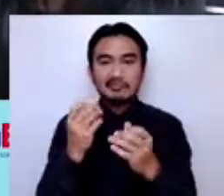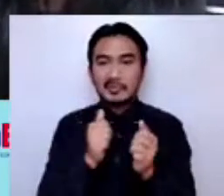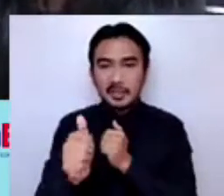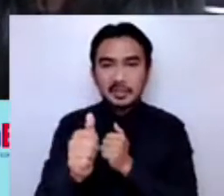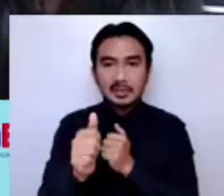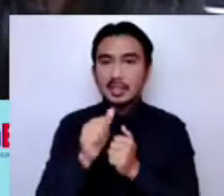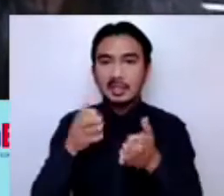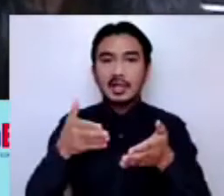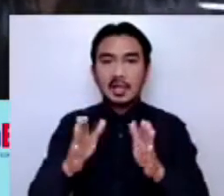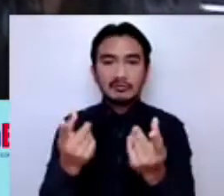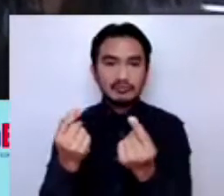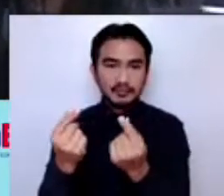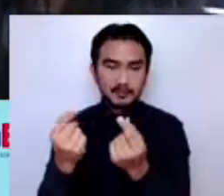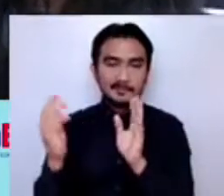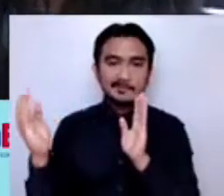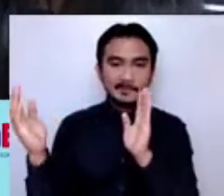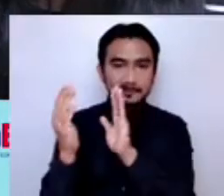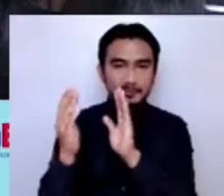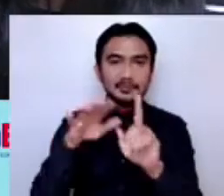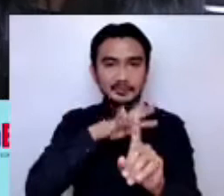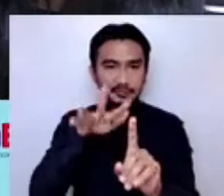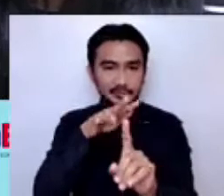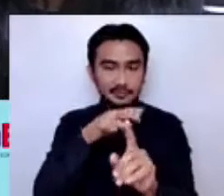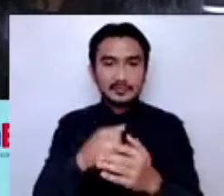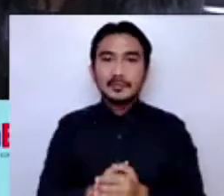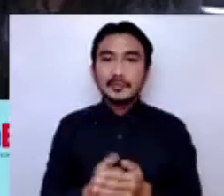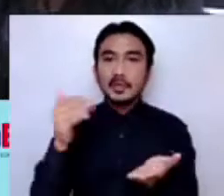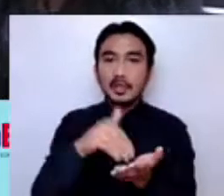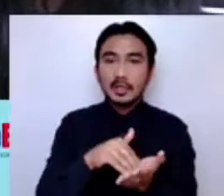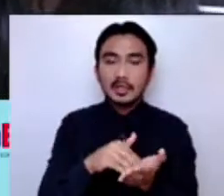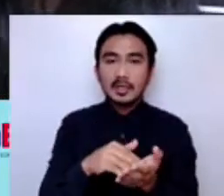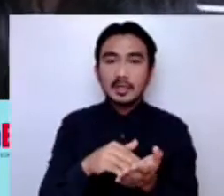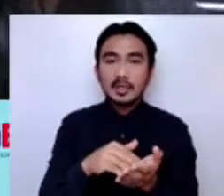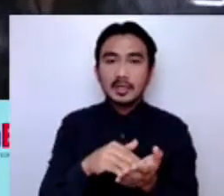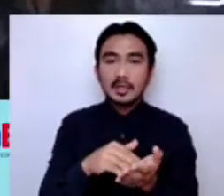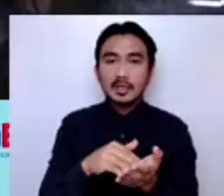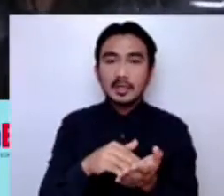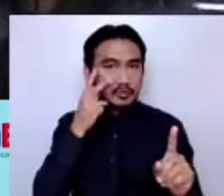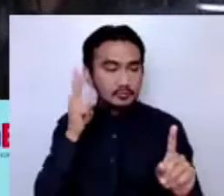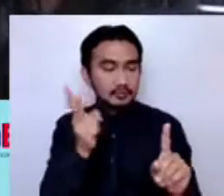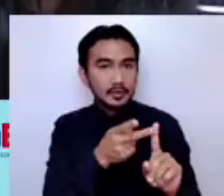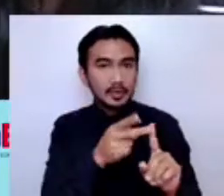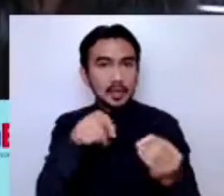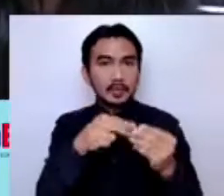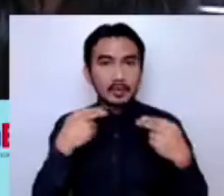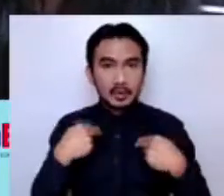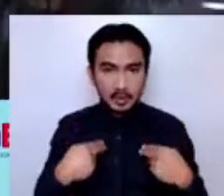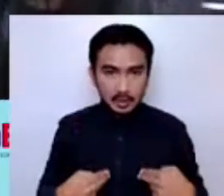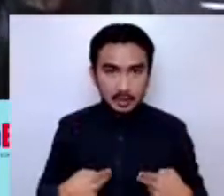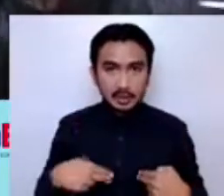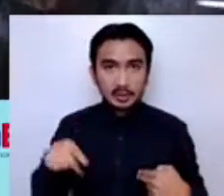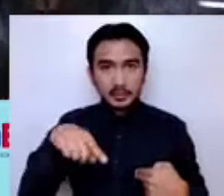any on-site classroom observation. So again, let us prioritize the health and safety of employees. So even